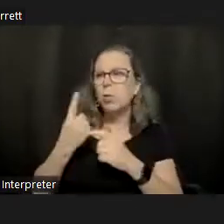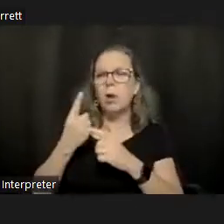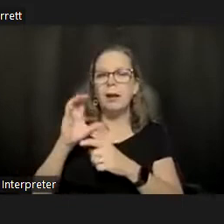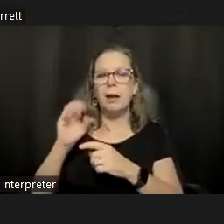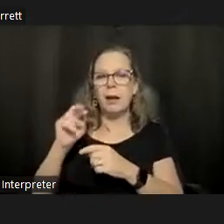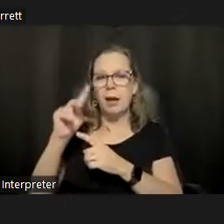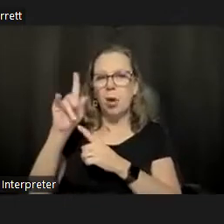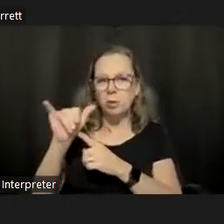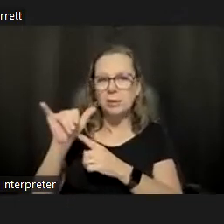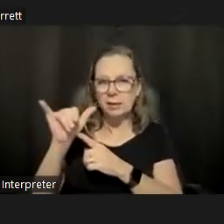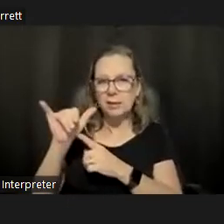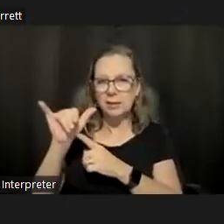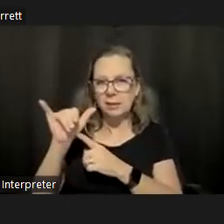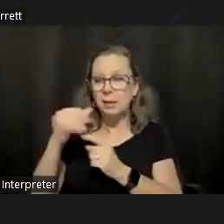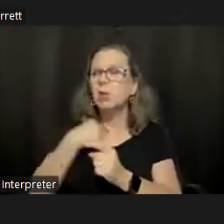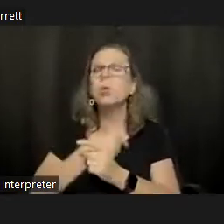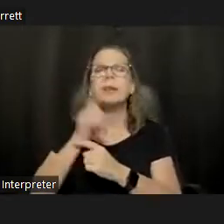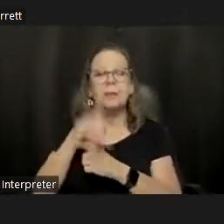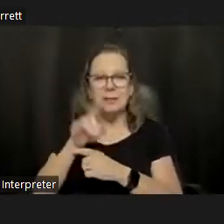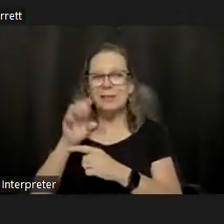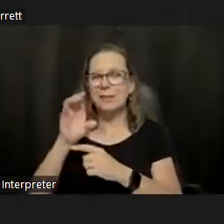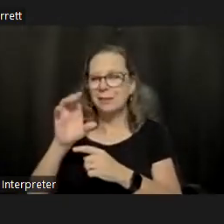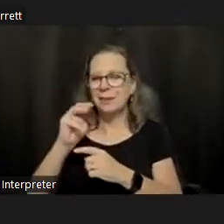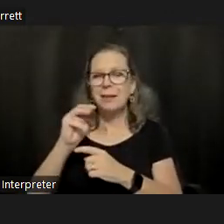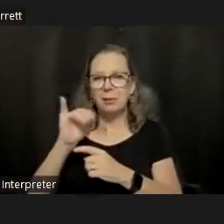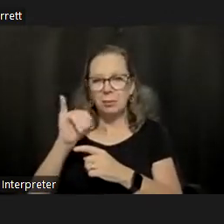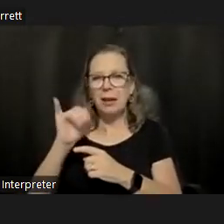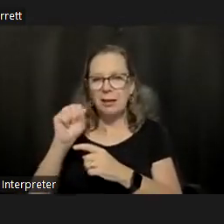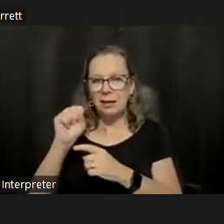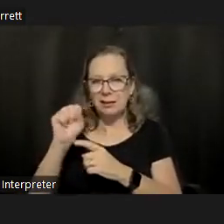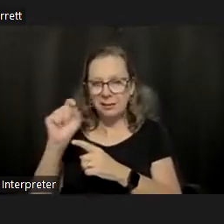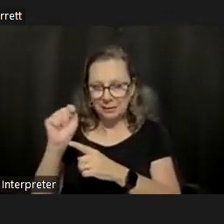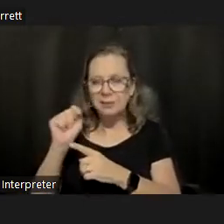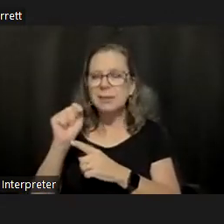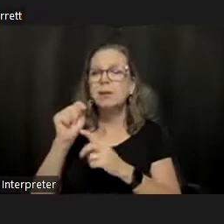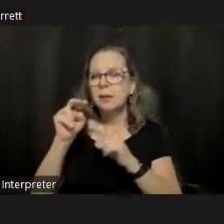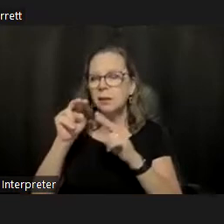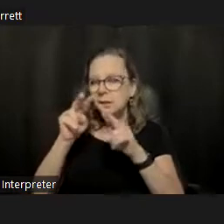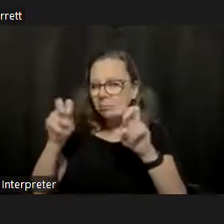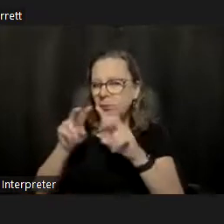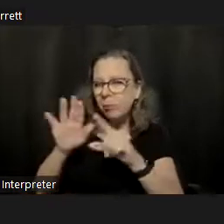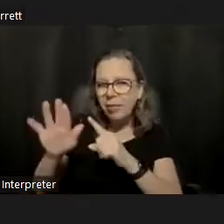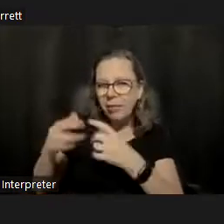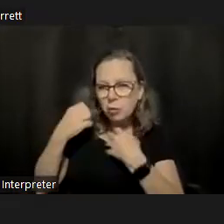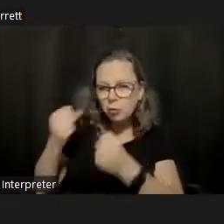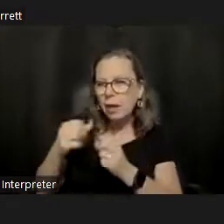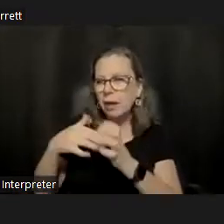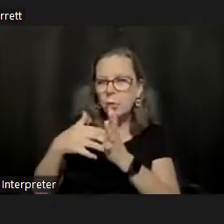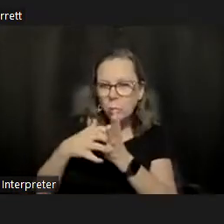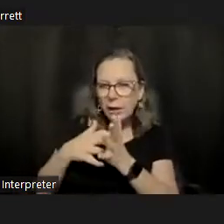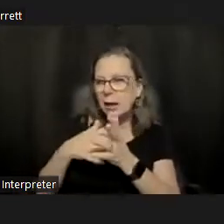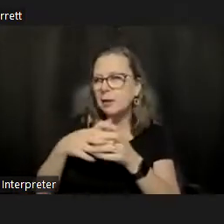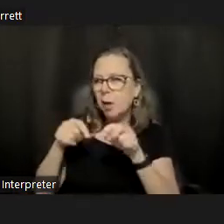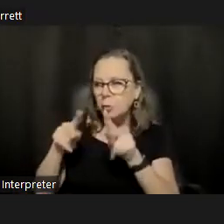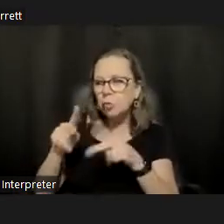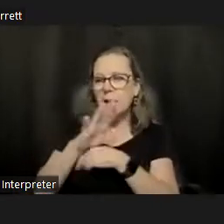these counties. And we did that CMIST. We looked at their strengths, their weaknesses, their